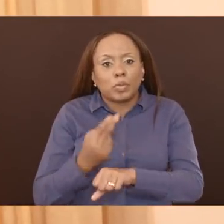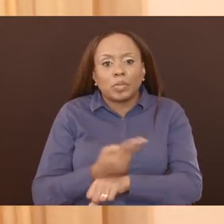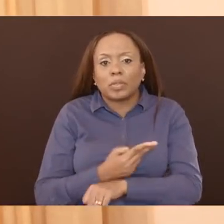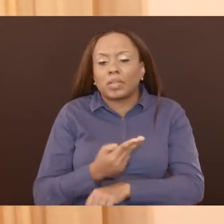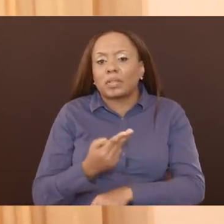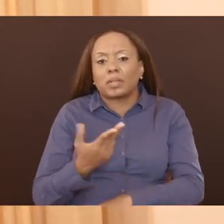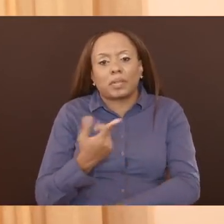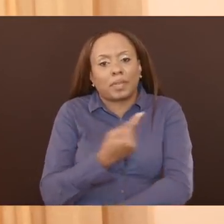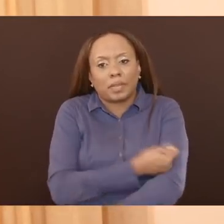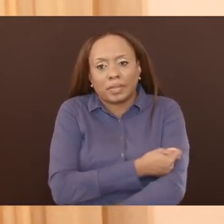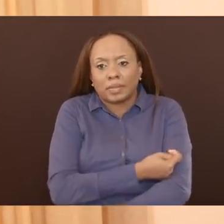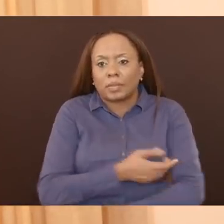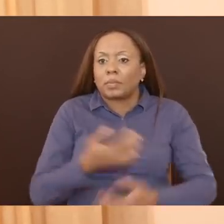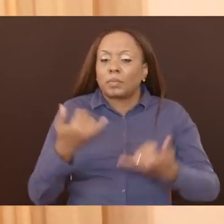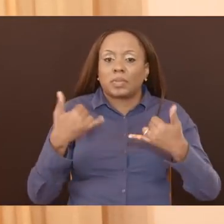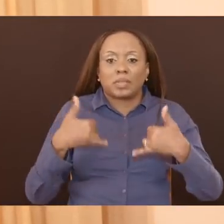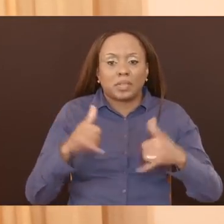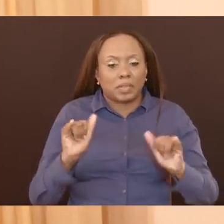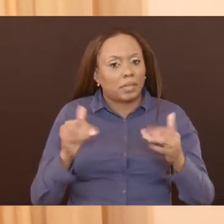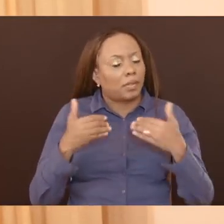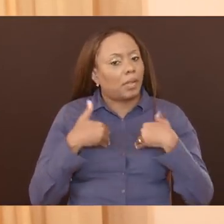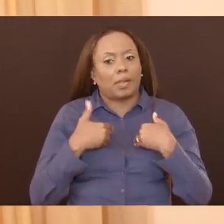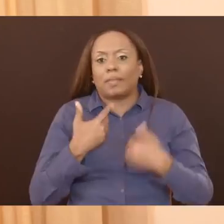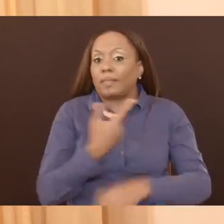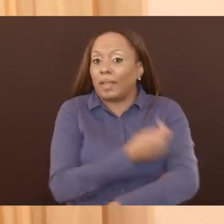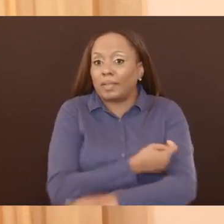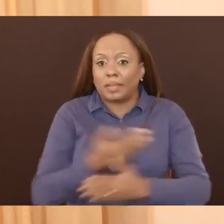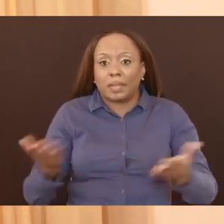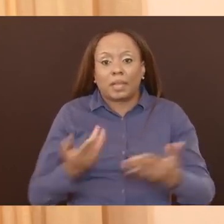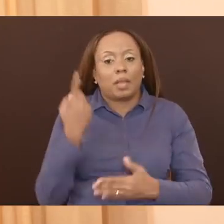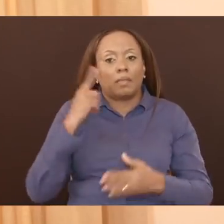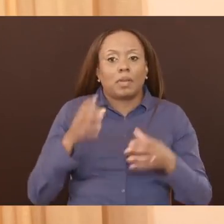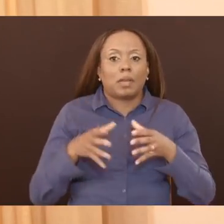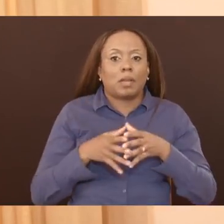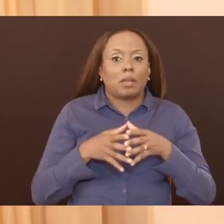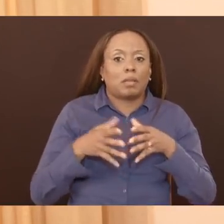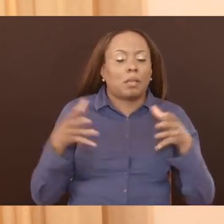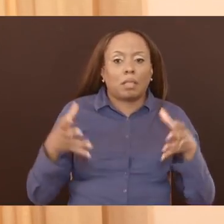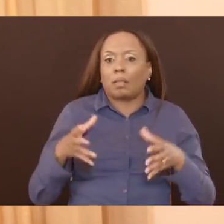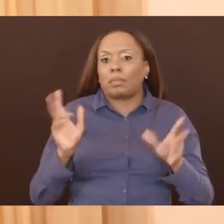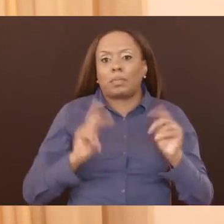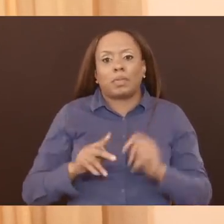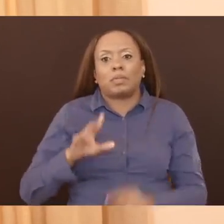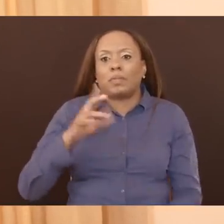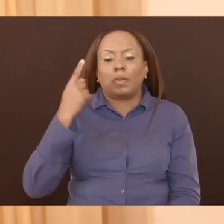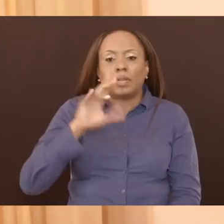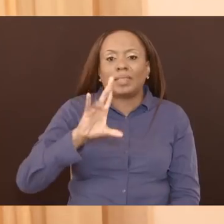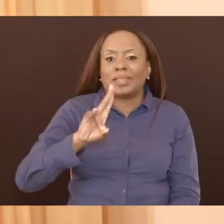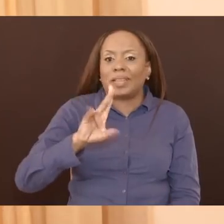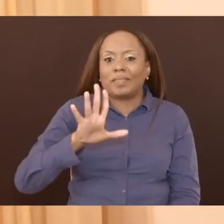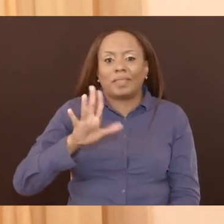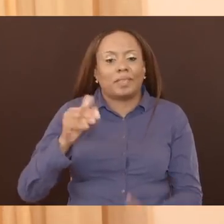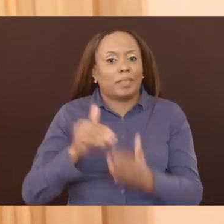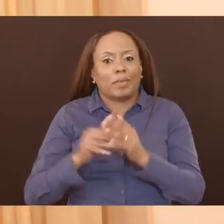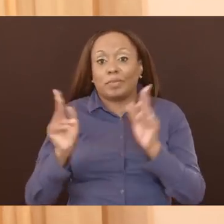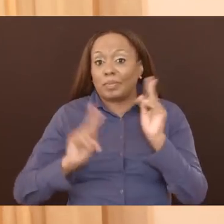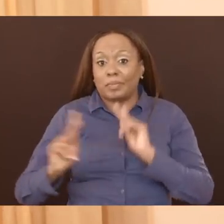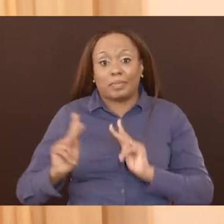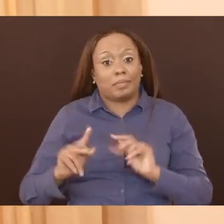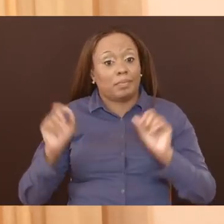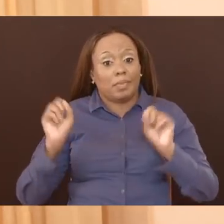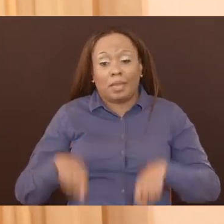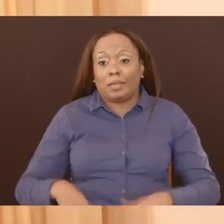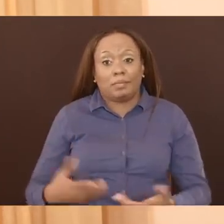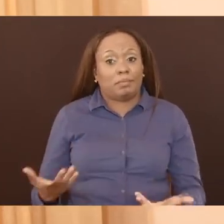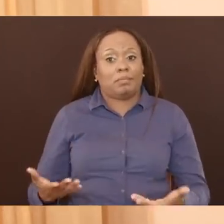here. We still have enough vaccines for a good 75,000 people before the next set of vaccines come. So